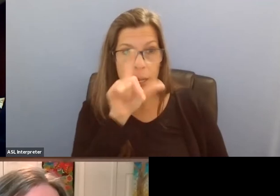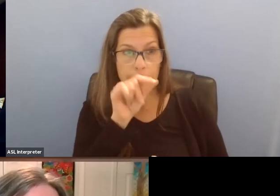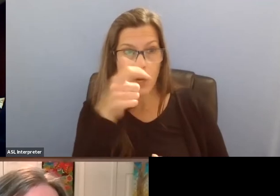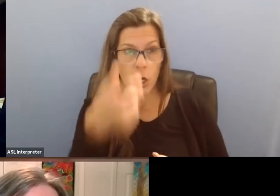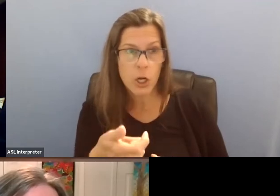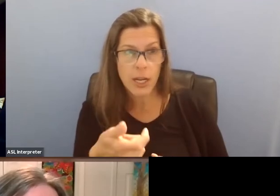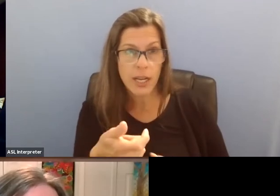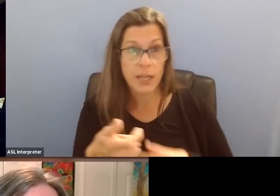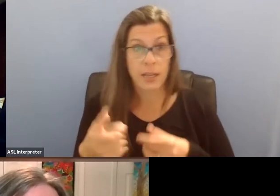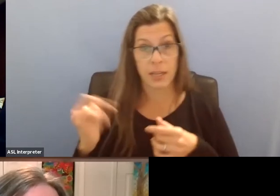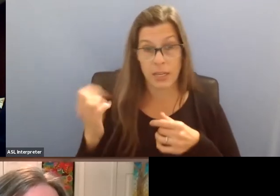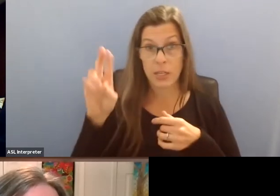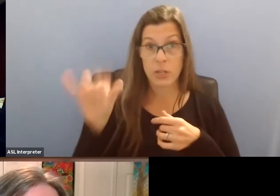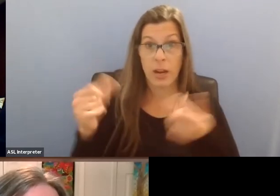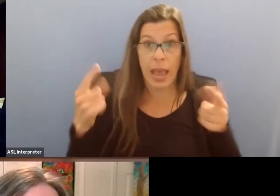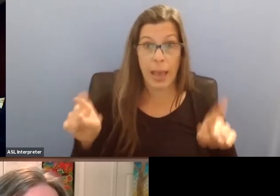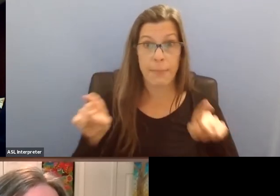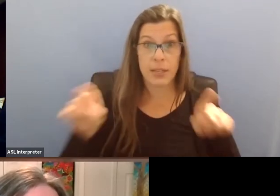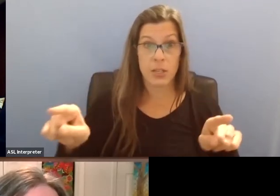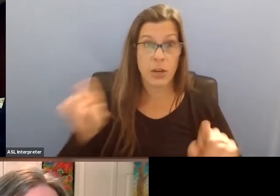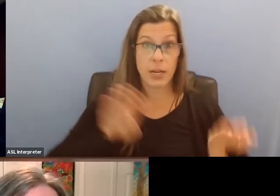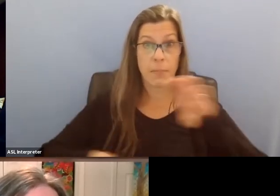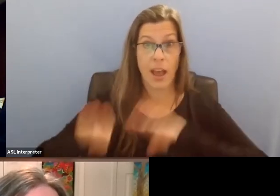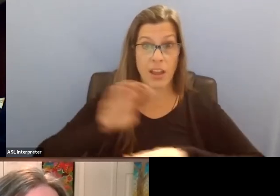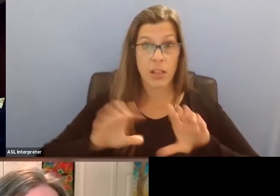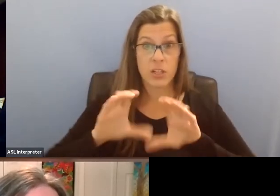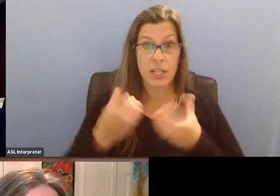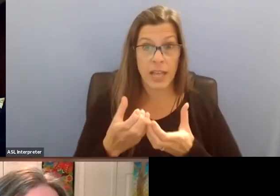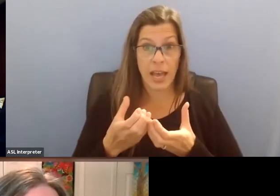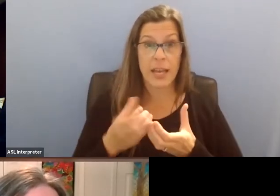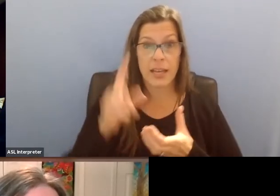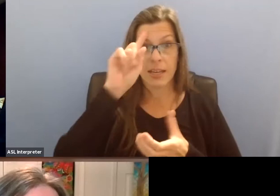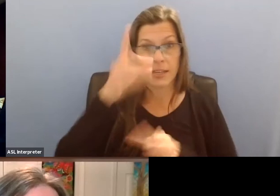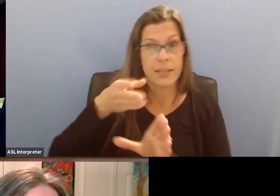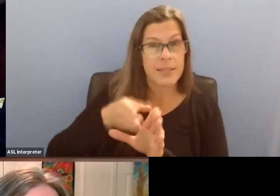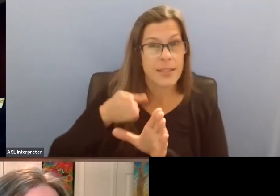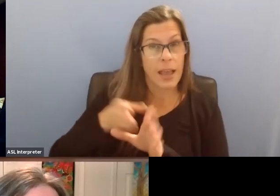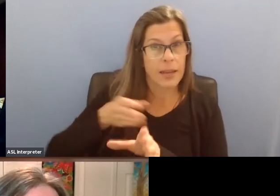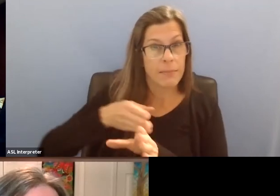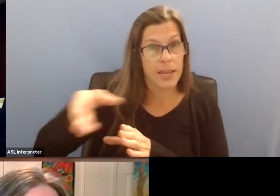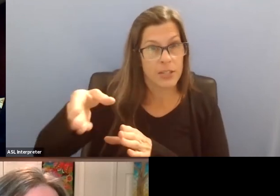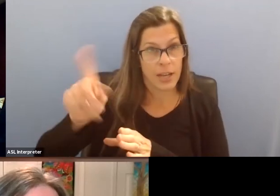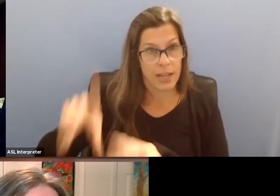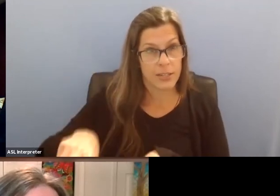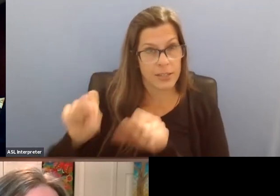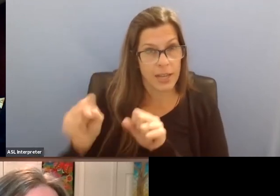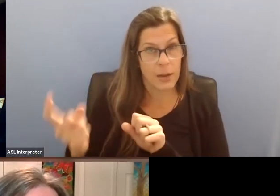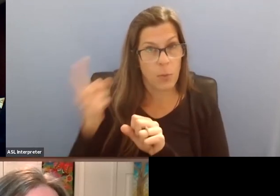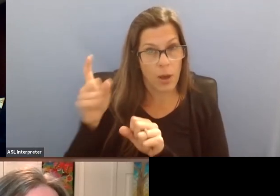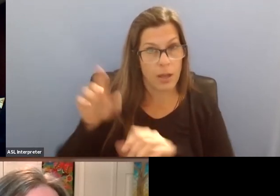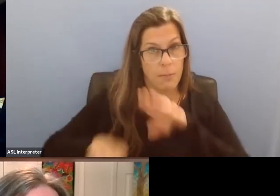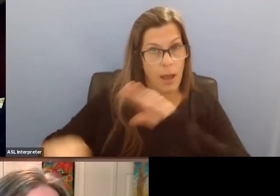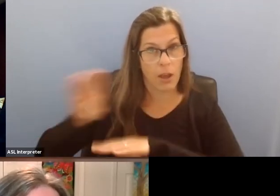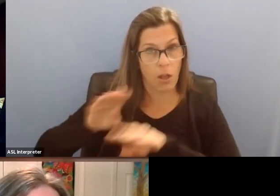during a biology class. When I was in college, I was a psych major, but I had to take one biology class. And